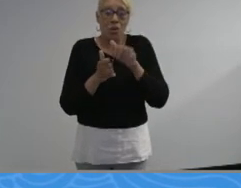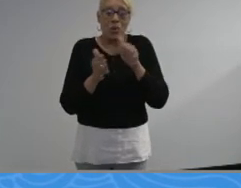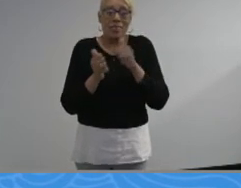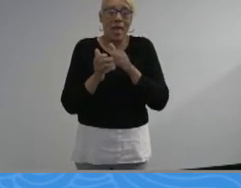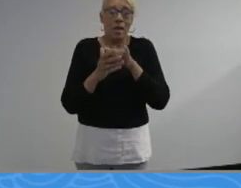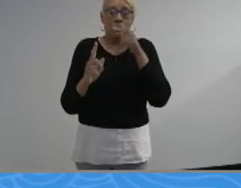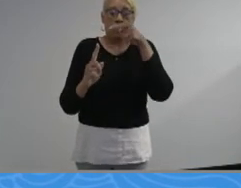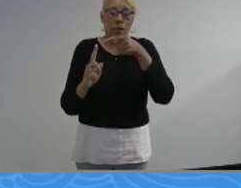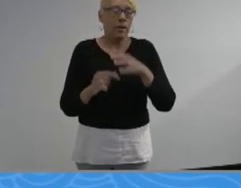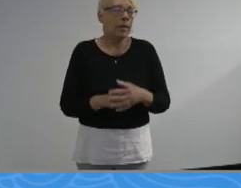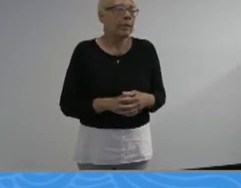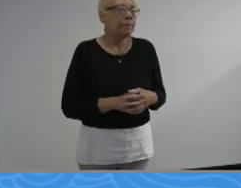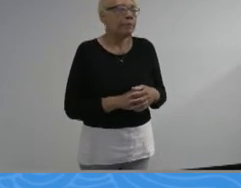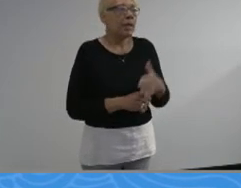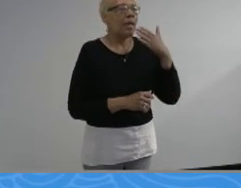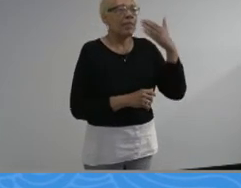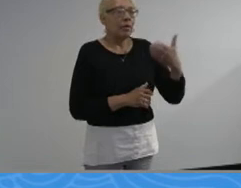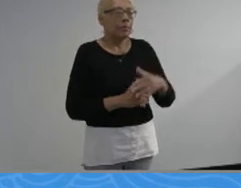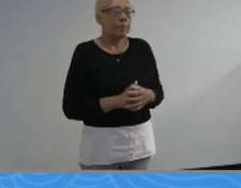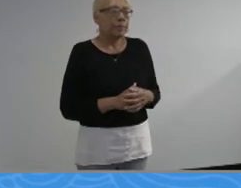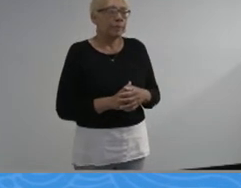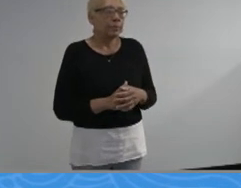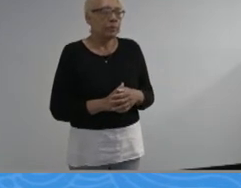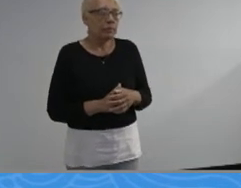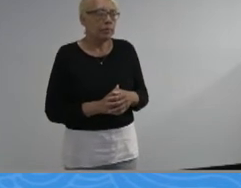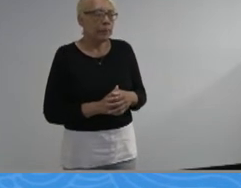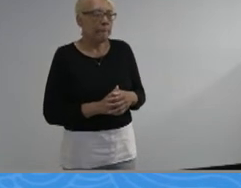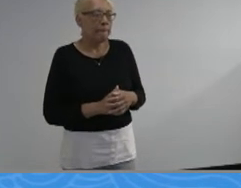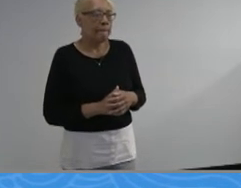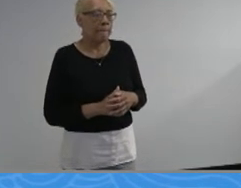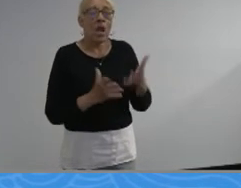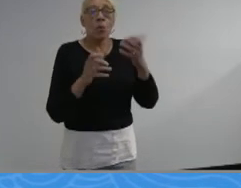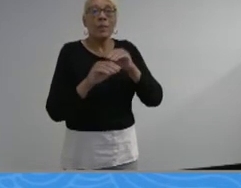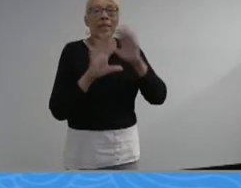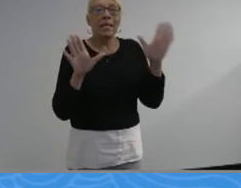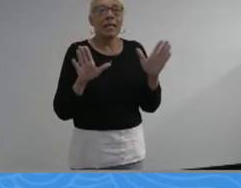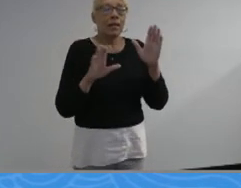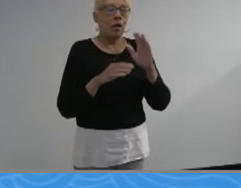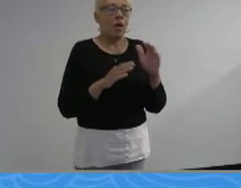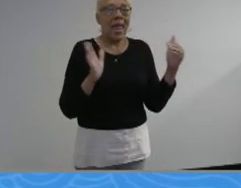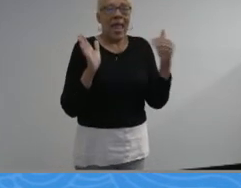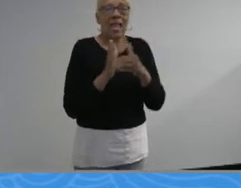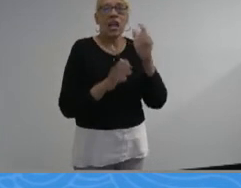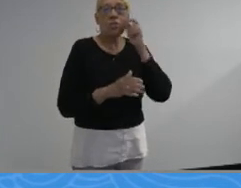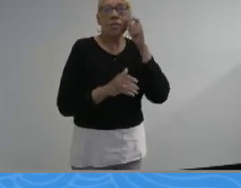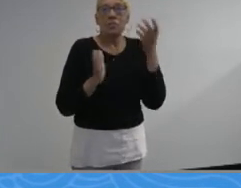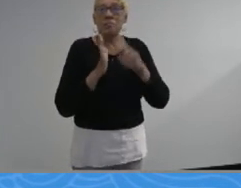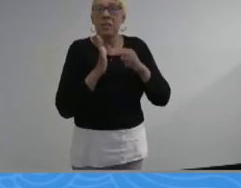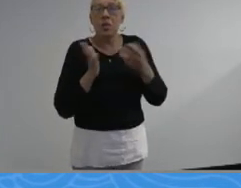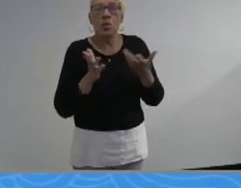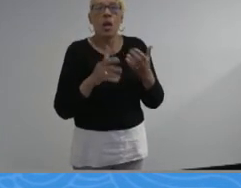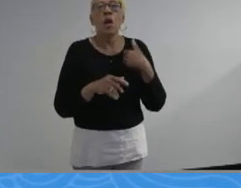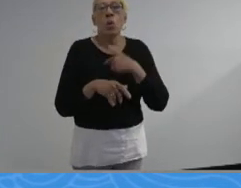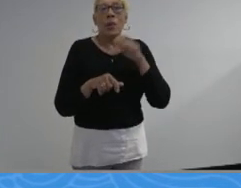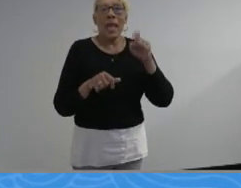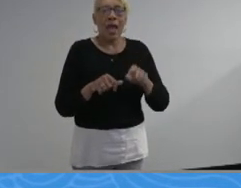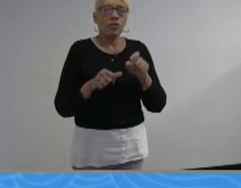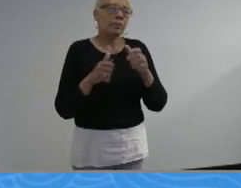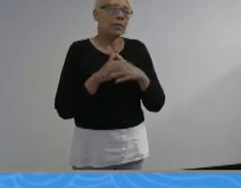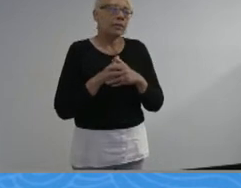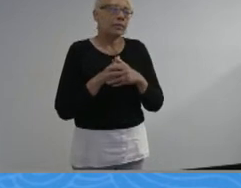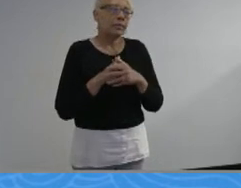that, Angie. Let me say this first and foremost. Let's be clear about what anti-racism is. I think we got to be committed to